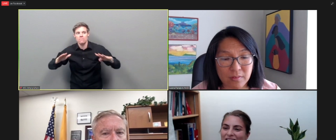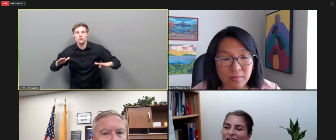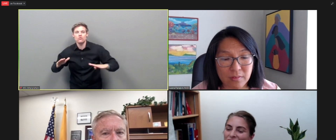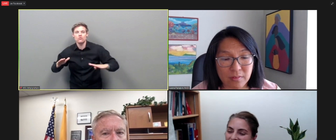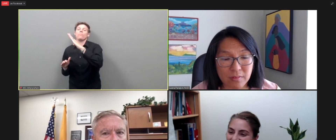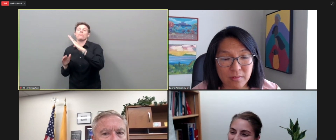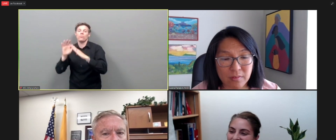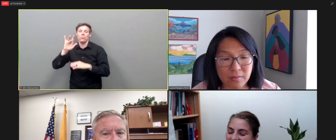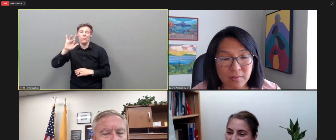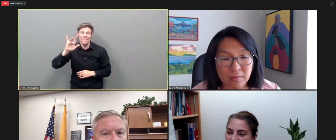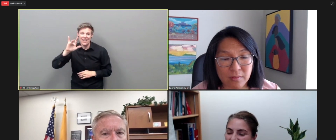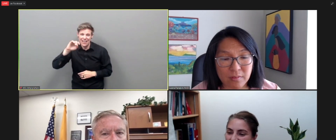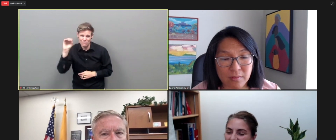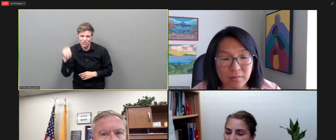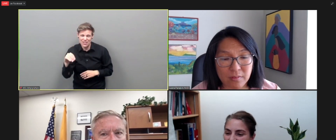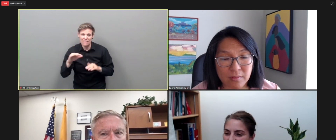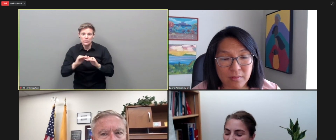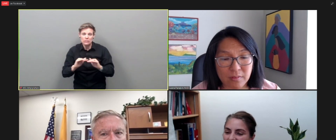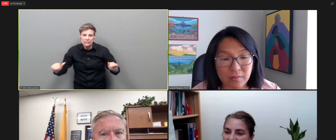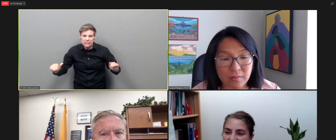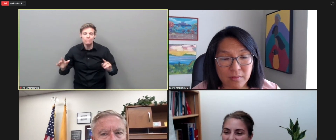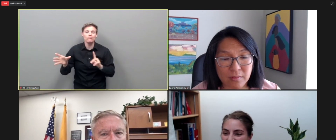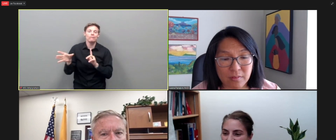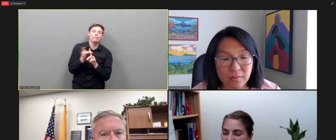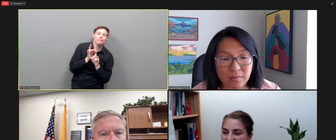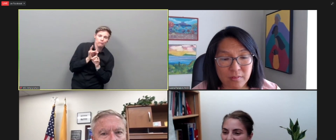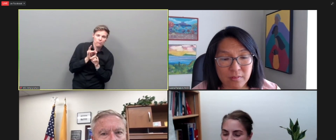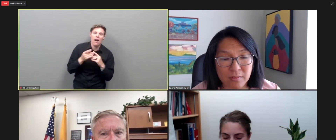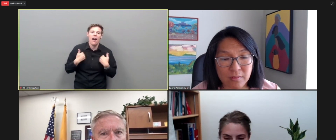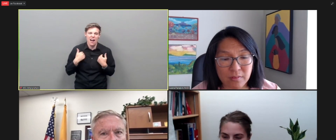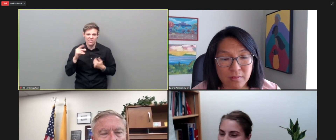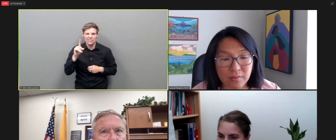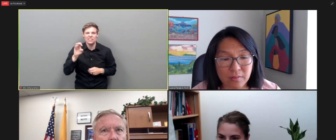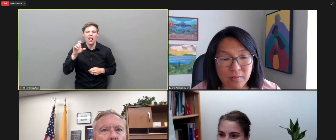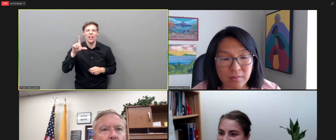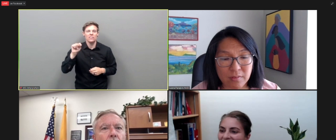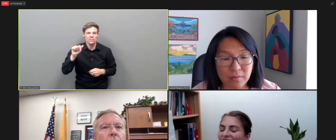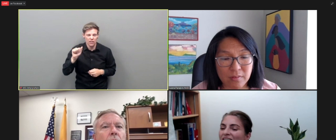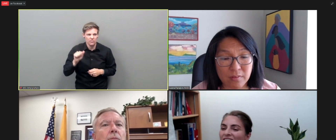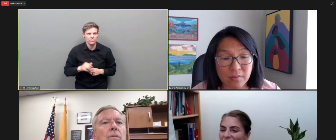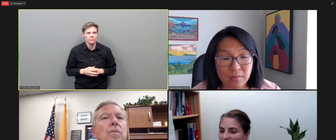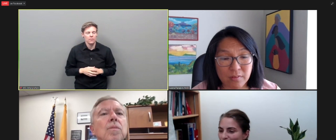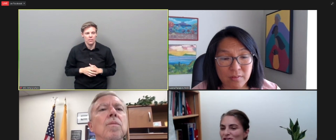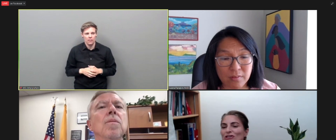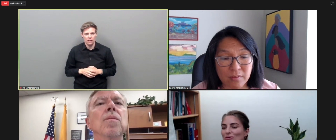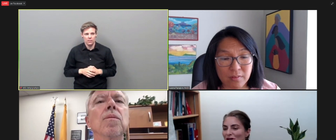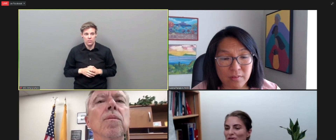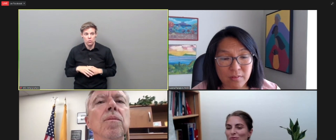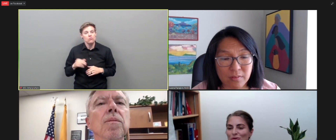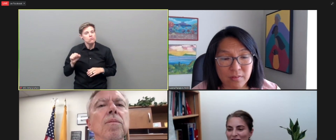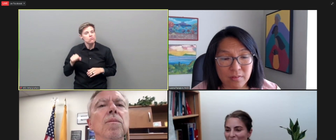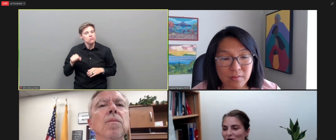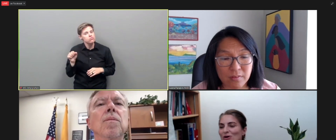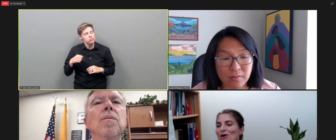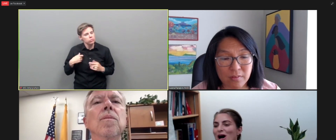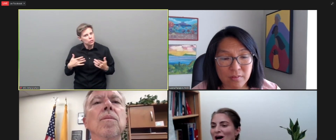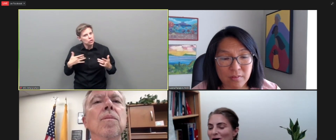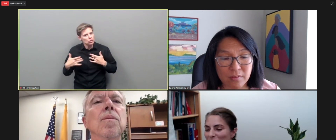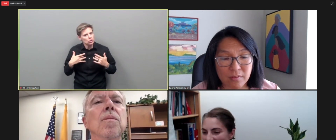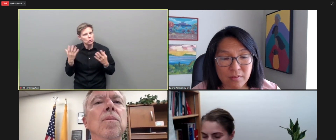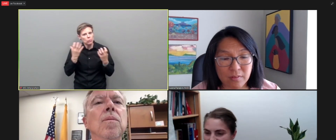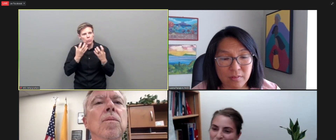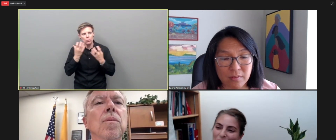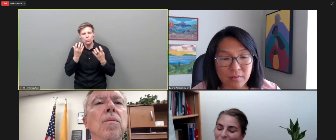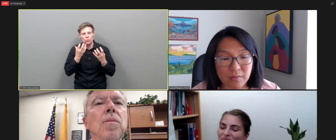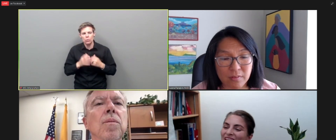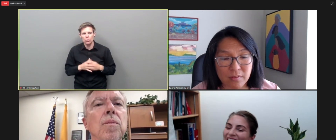25% of these cases are occurring among children. So that's very concerning, especially when we're now